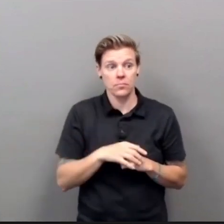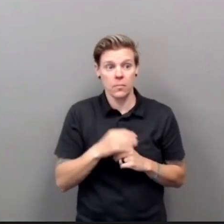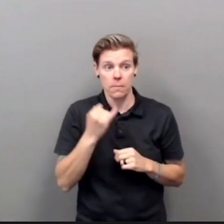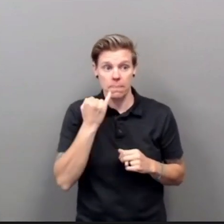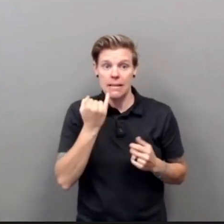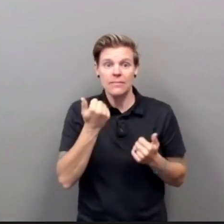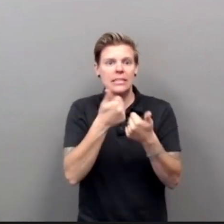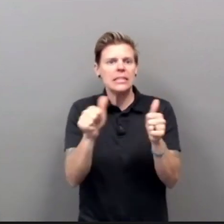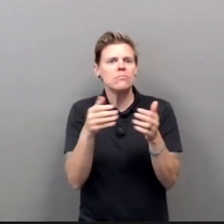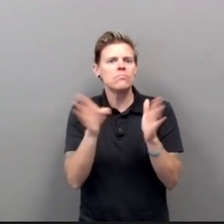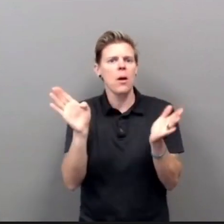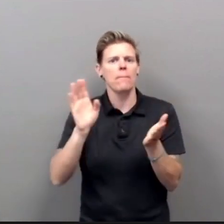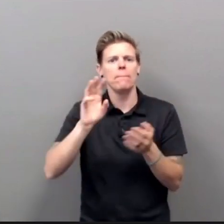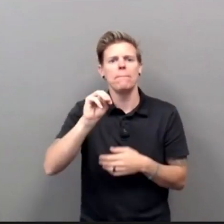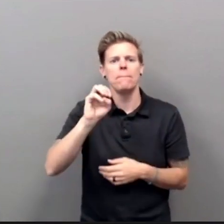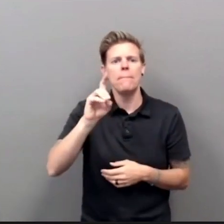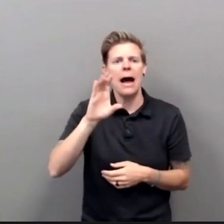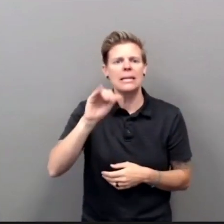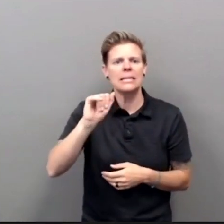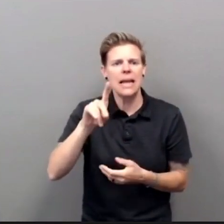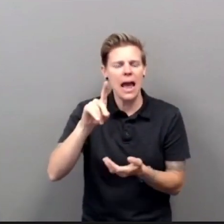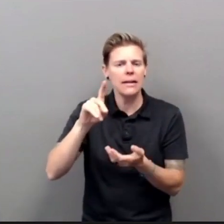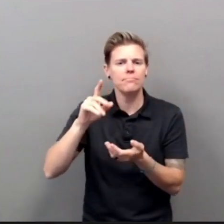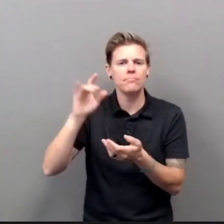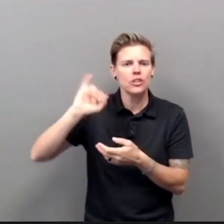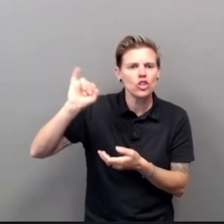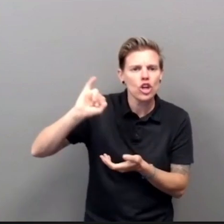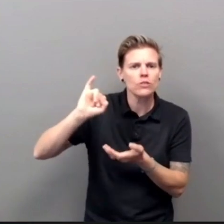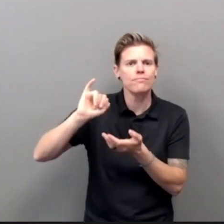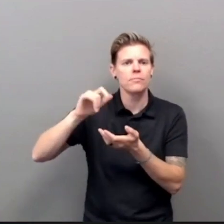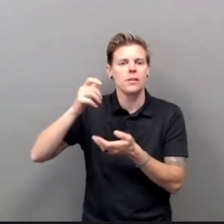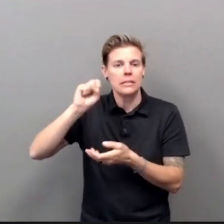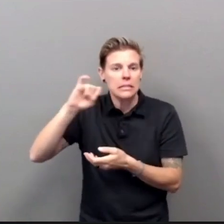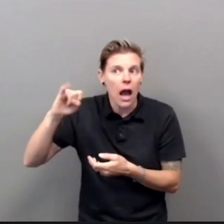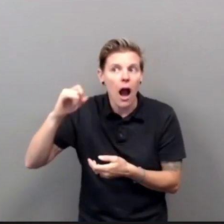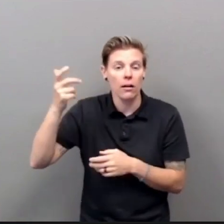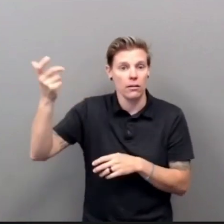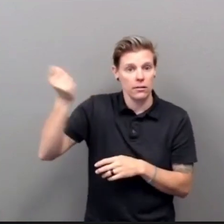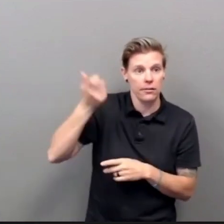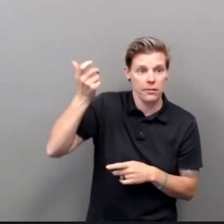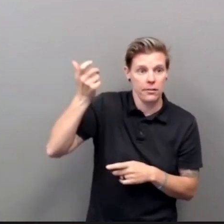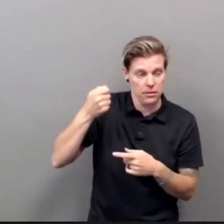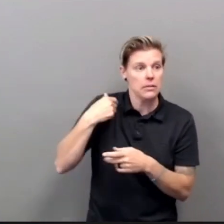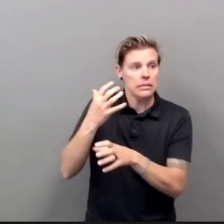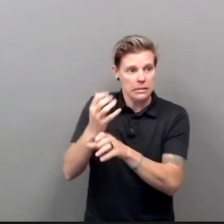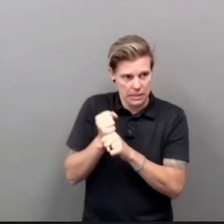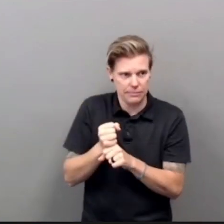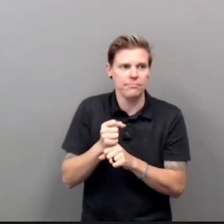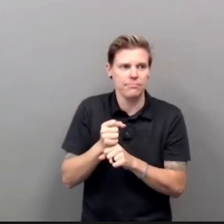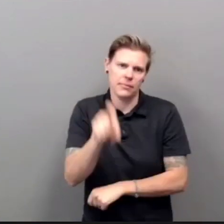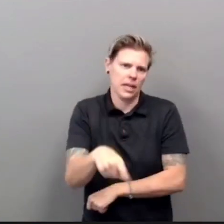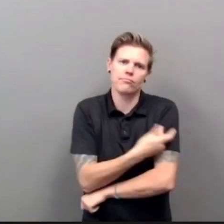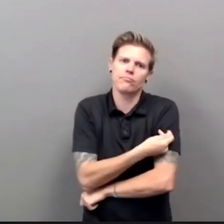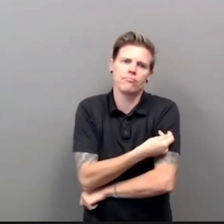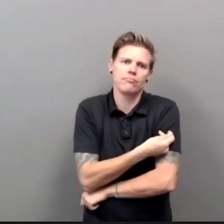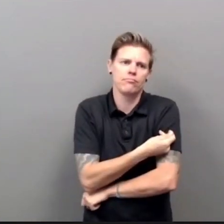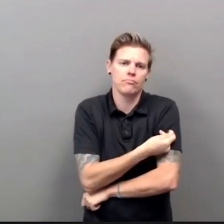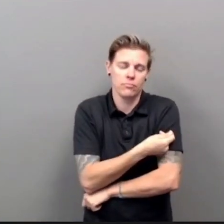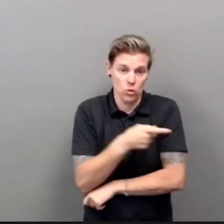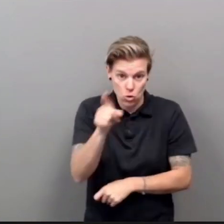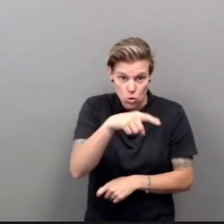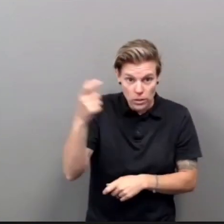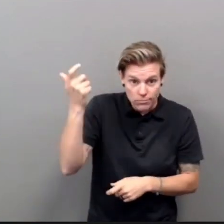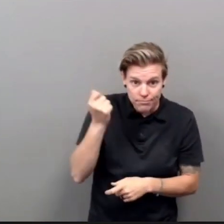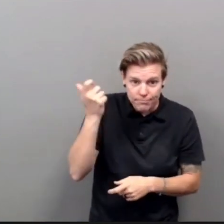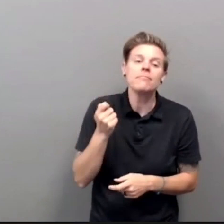have to be vaccinated. And interestingly, they started with a focus on facilities only. We read the information quickly